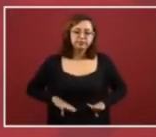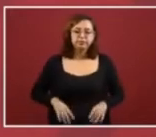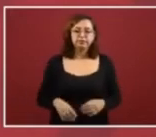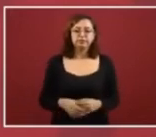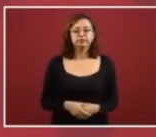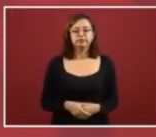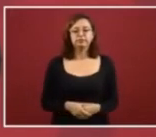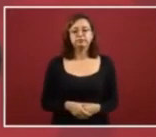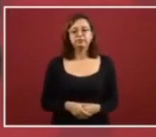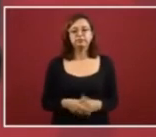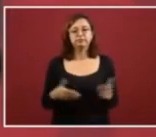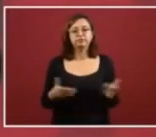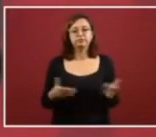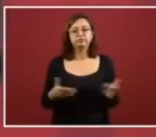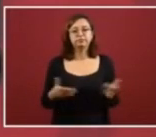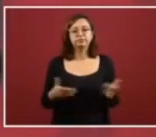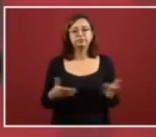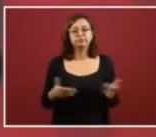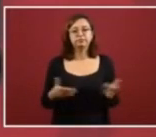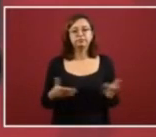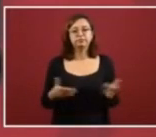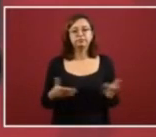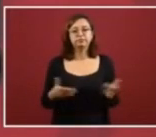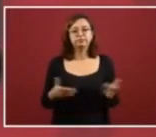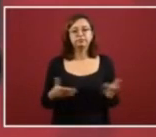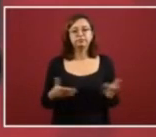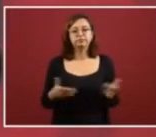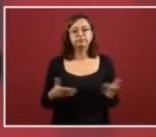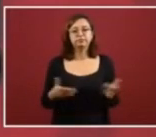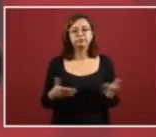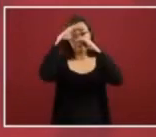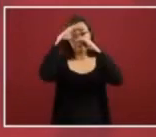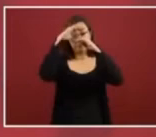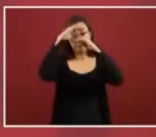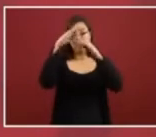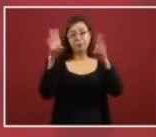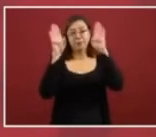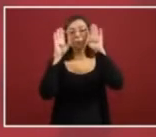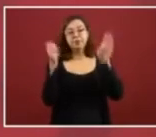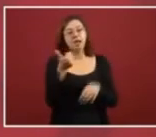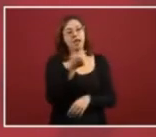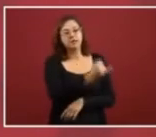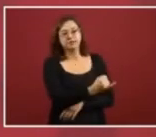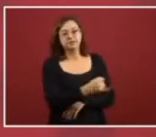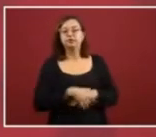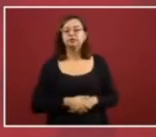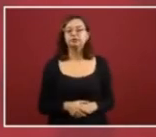Así es el conservadurismo. That is how conservatism is.